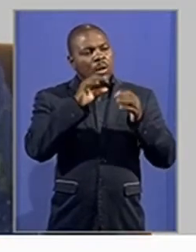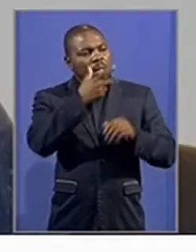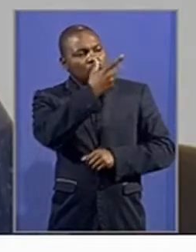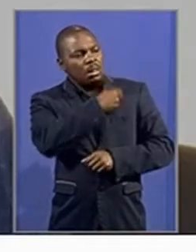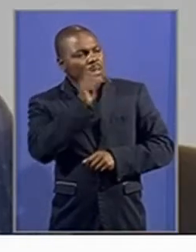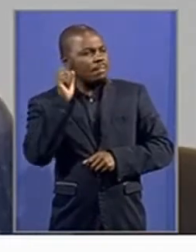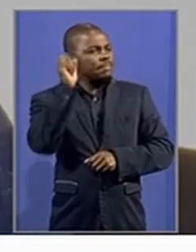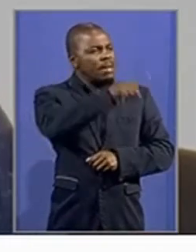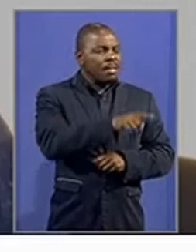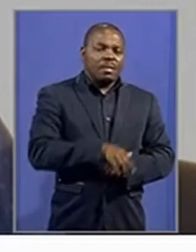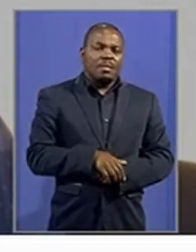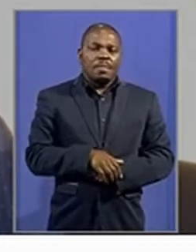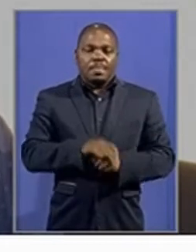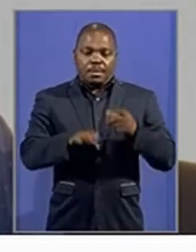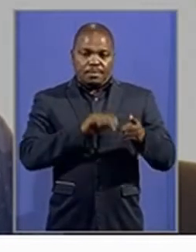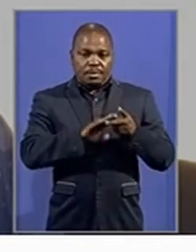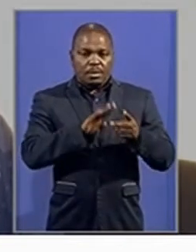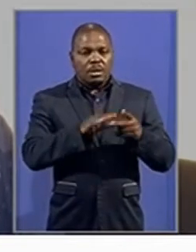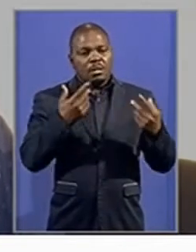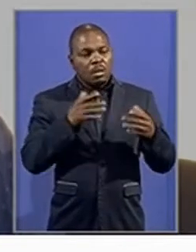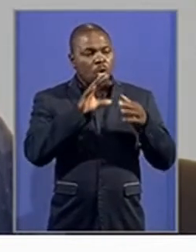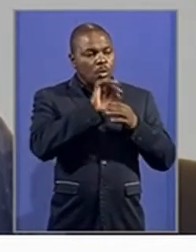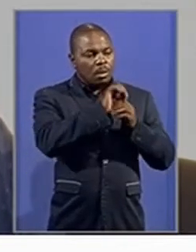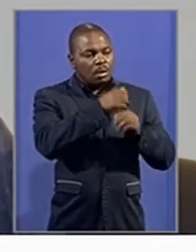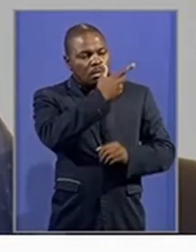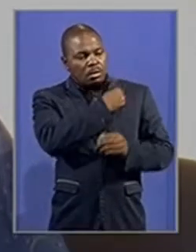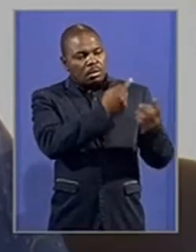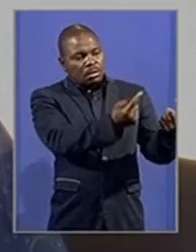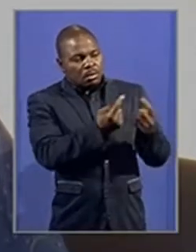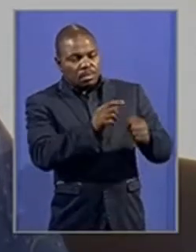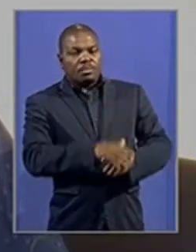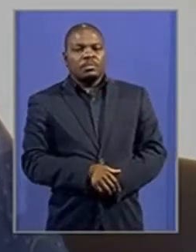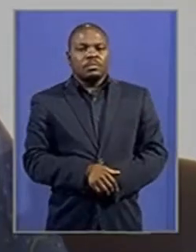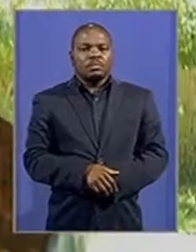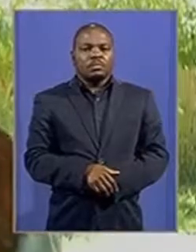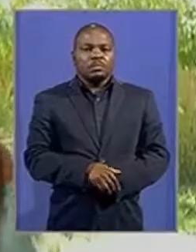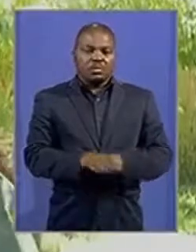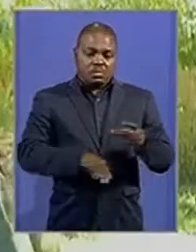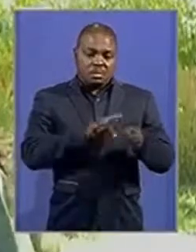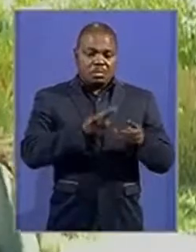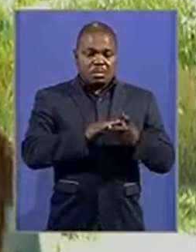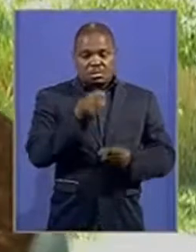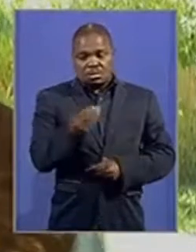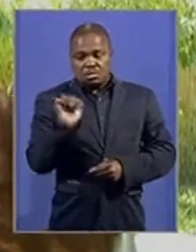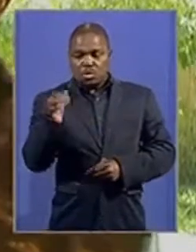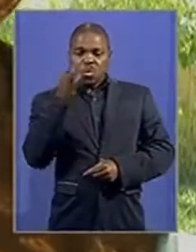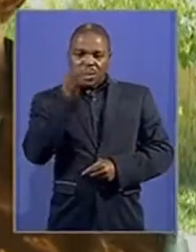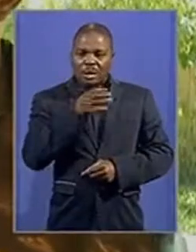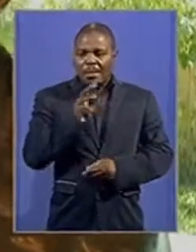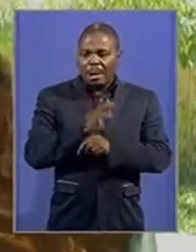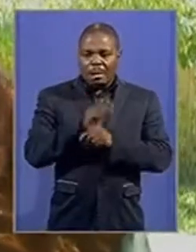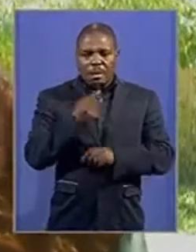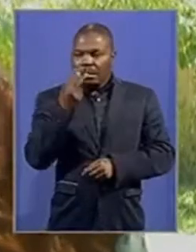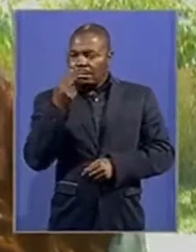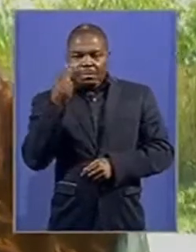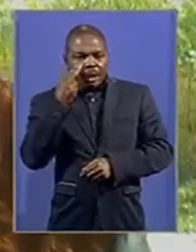gone. Go le jalo moento o ne wa isiwa kwa lelapeng la gagwe. Morwa a re mmagwe ga a kgone go tsamaya le go bona ka fa